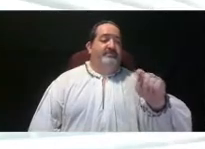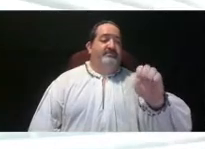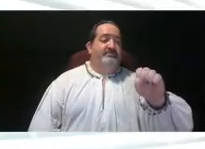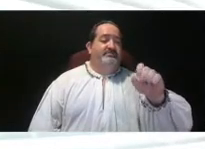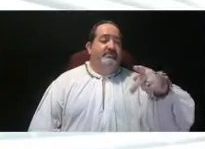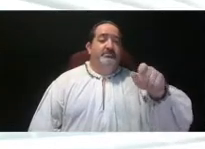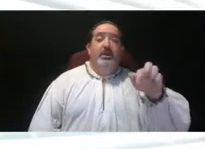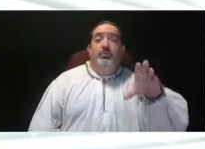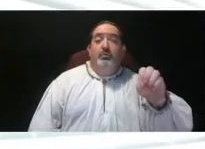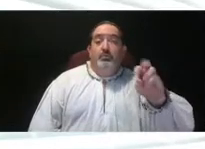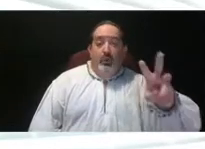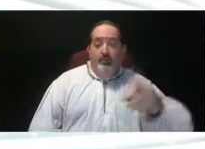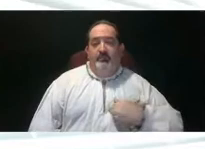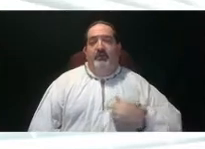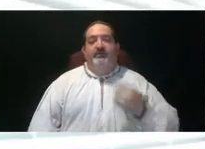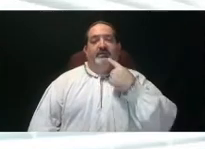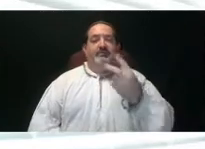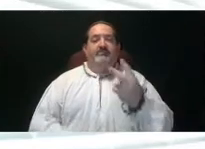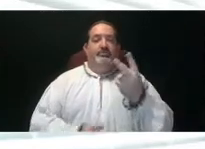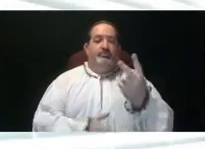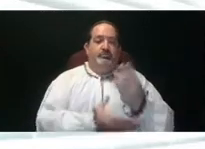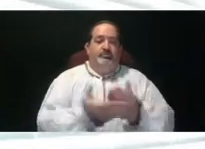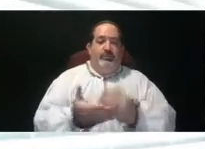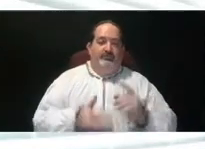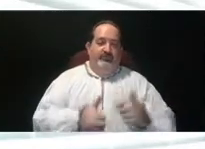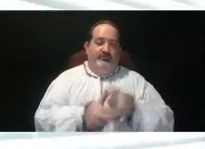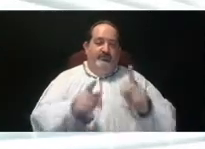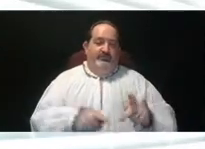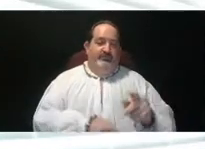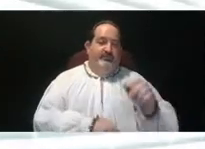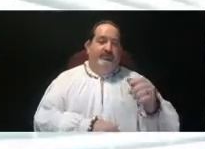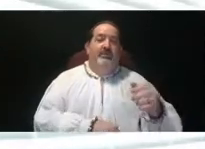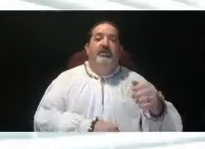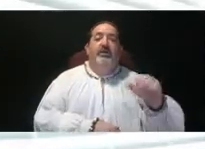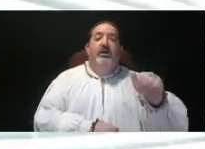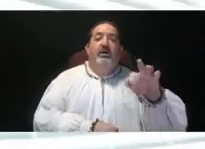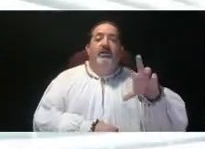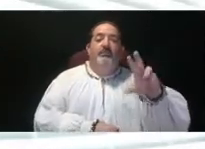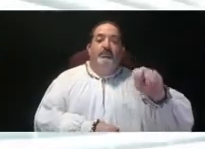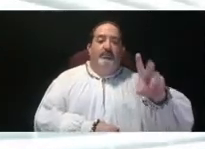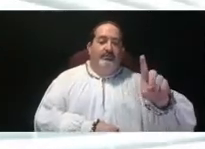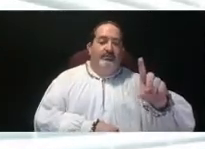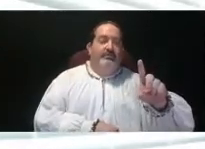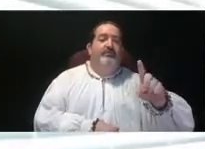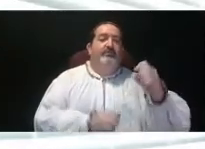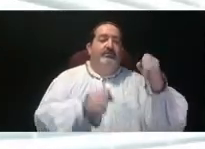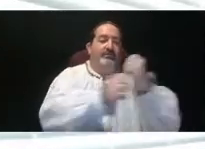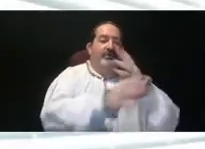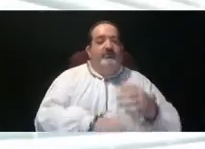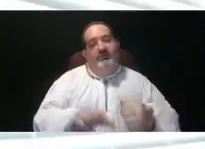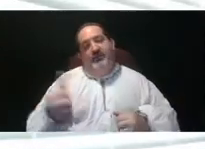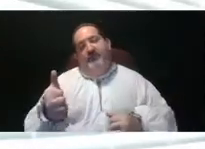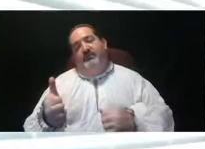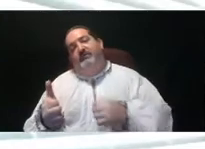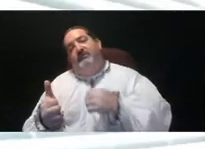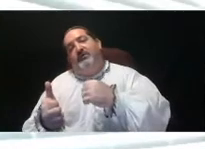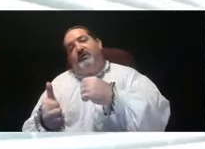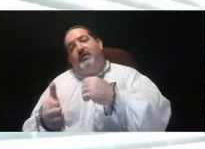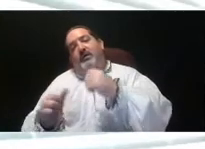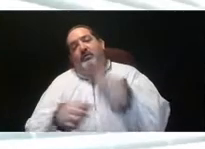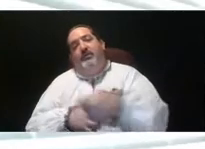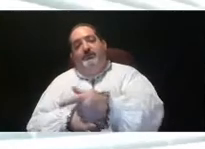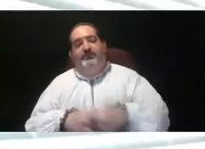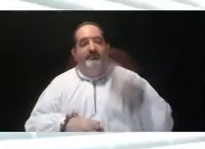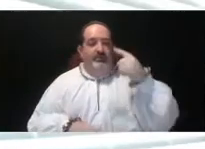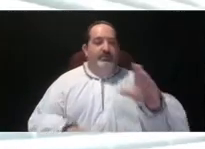So I'll take these in 2 parts, because the first person is an armored fighter and the others are rapier fighters. So for